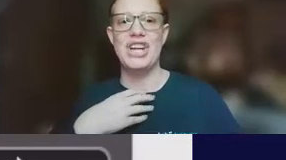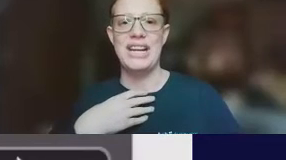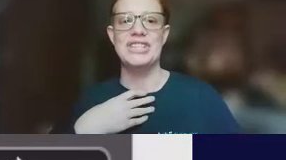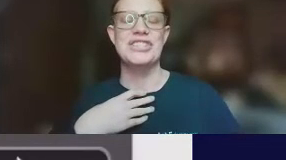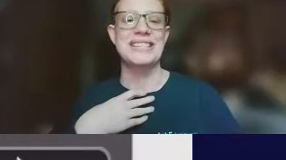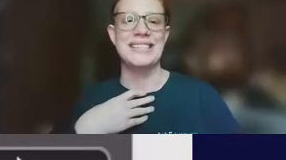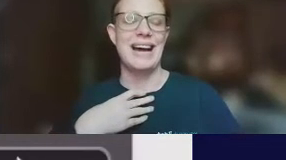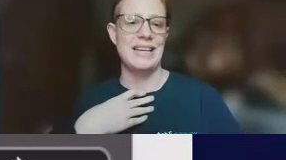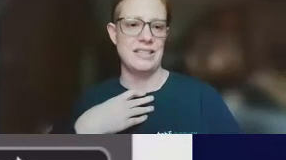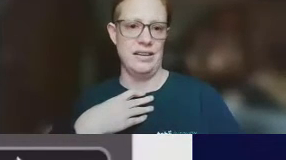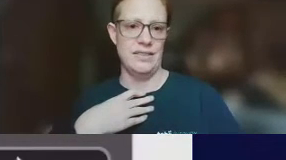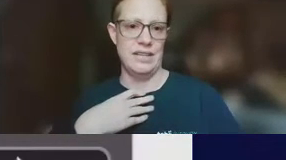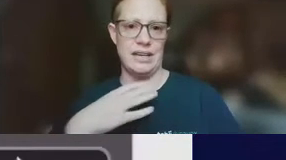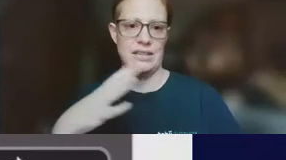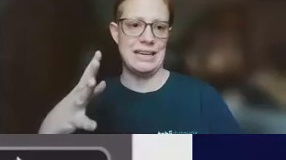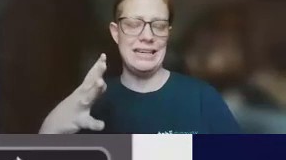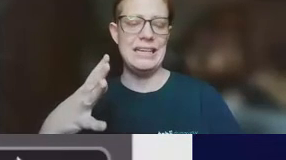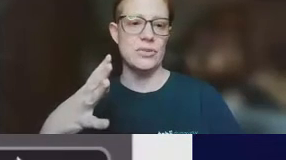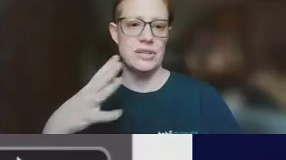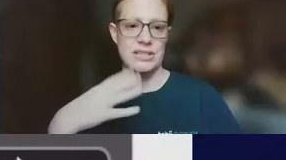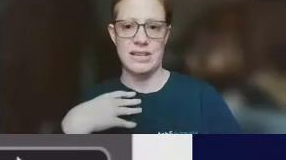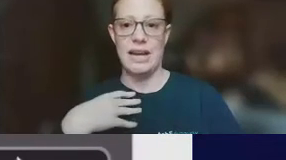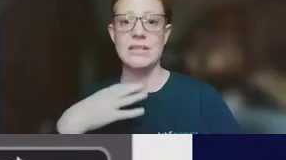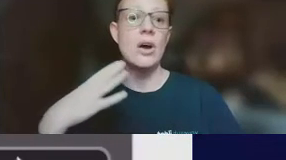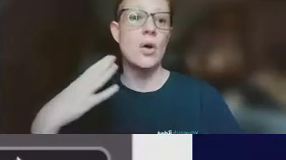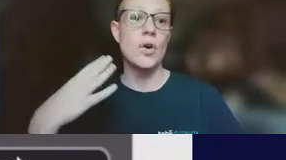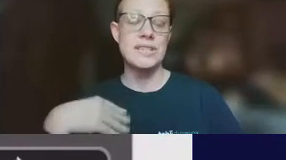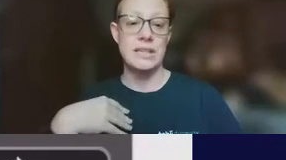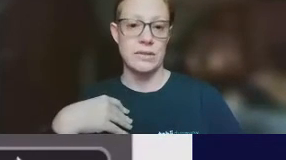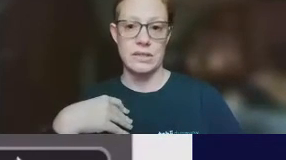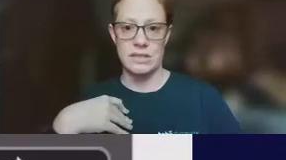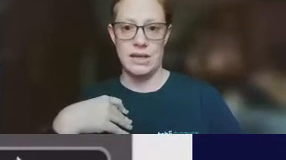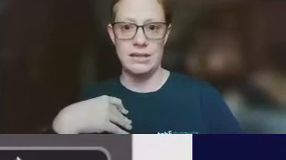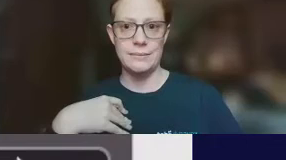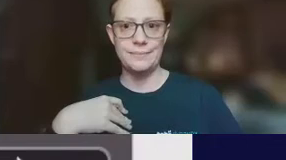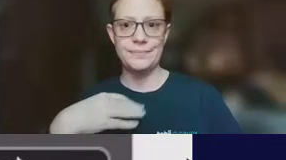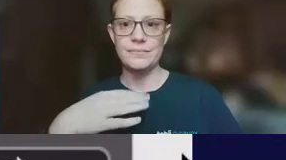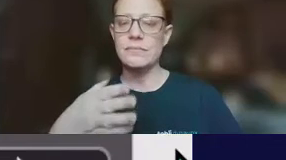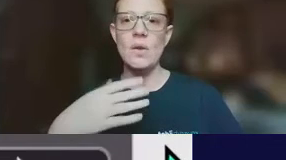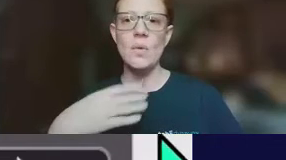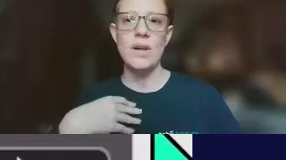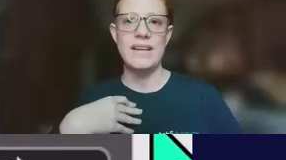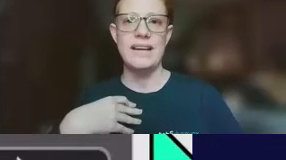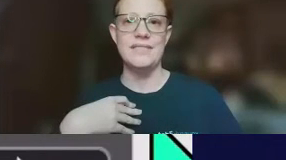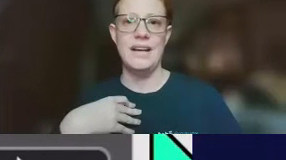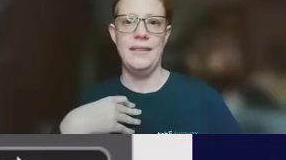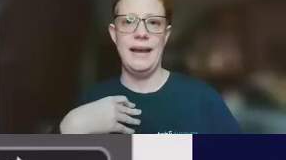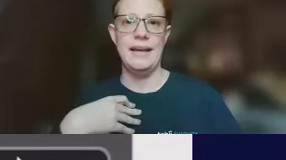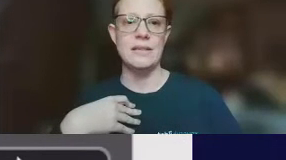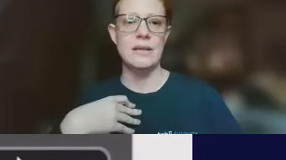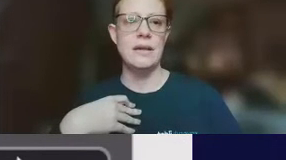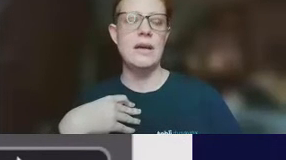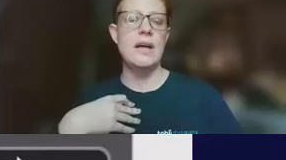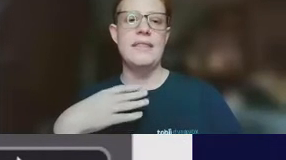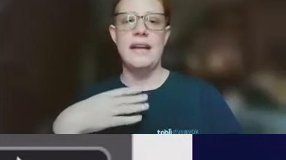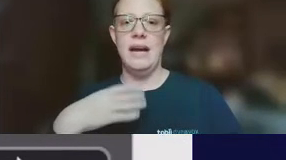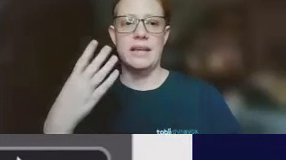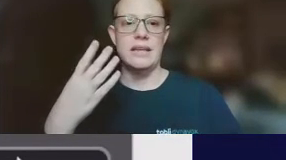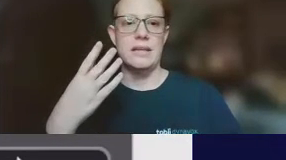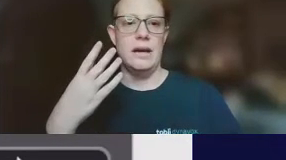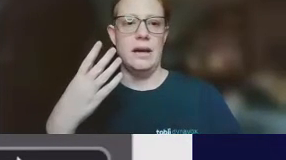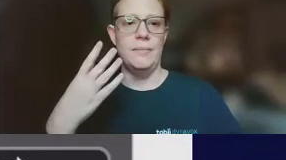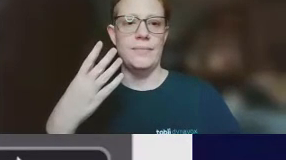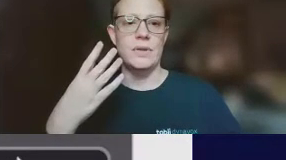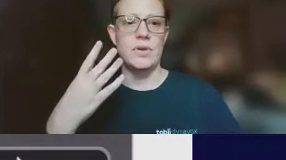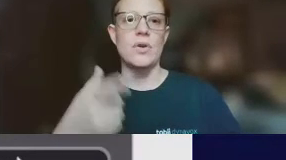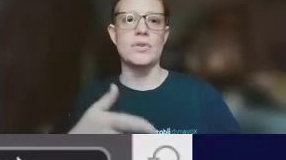change the size of the text. I can increase the size or decrease the size. Once I have done that, then I